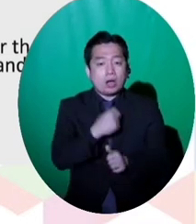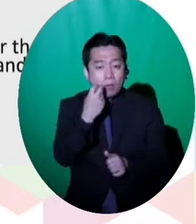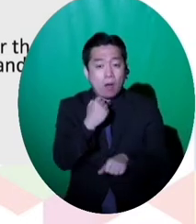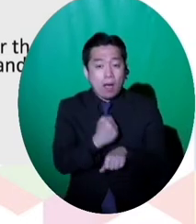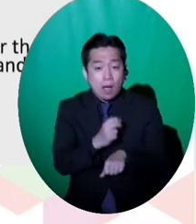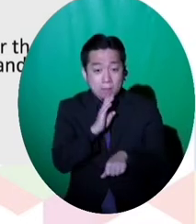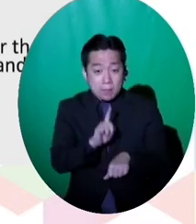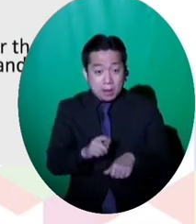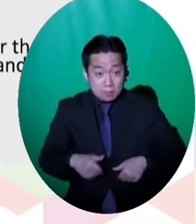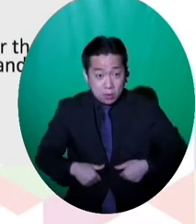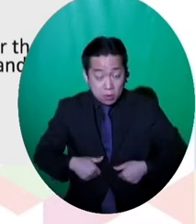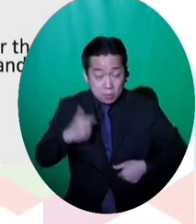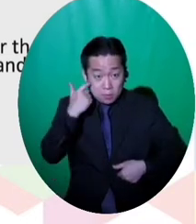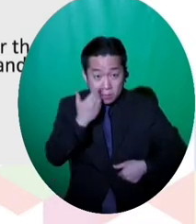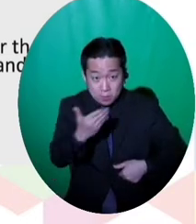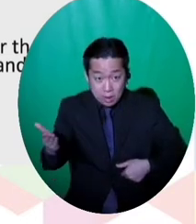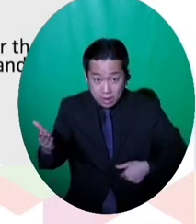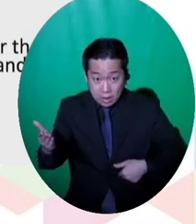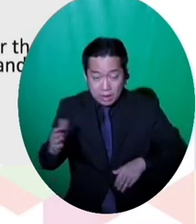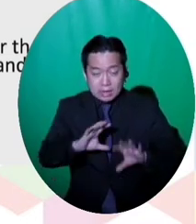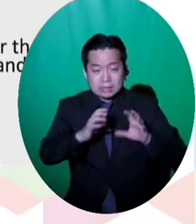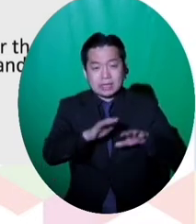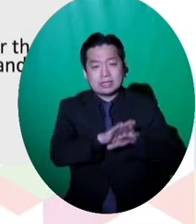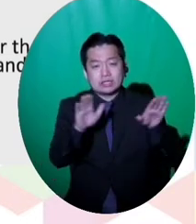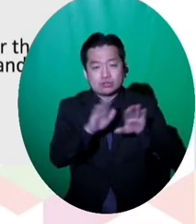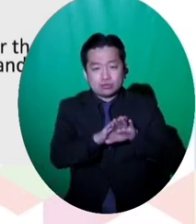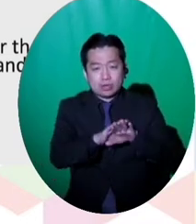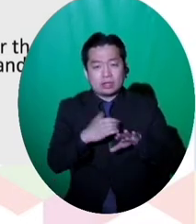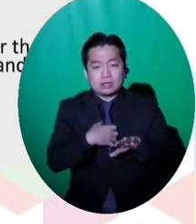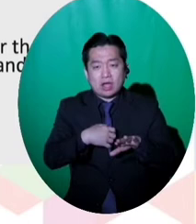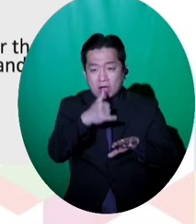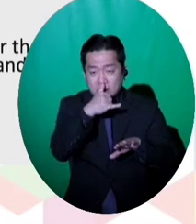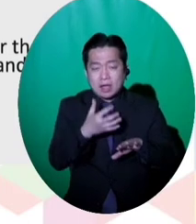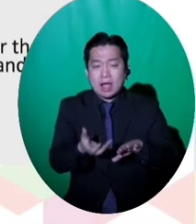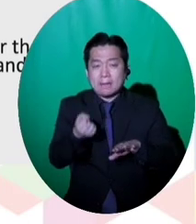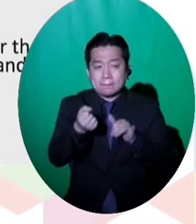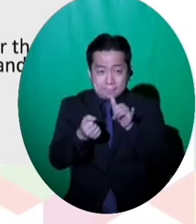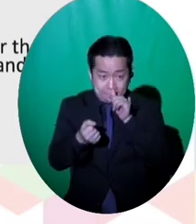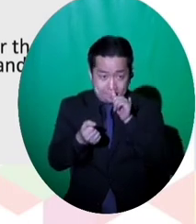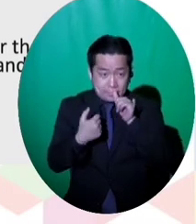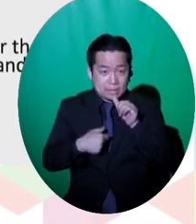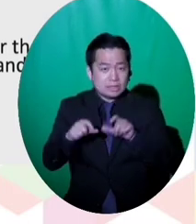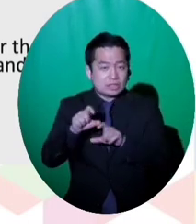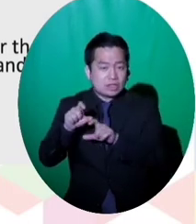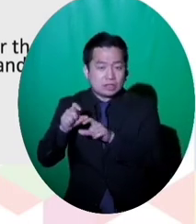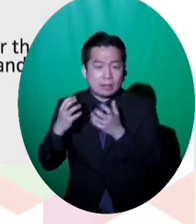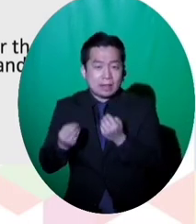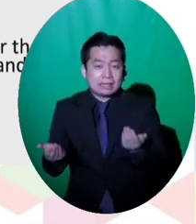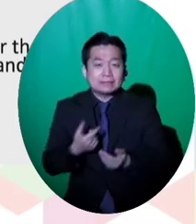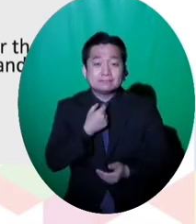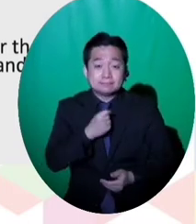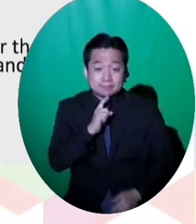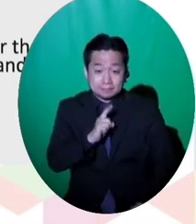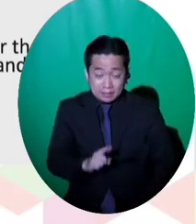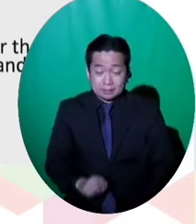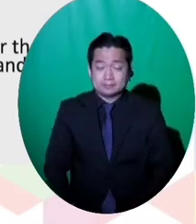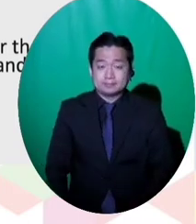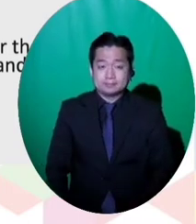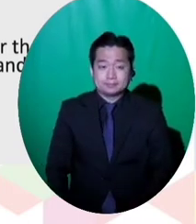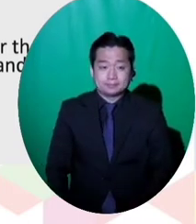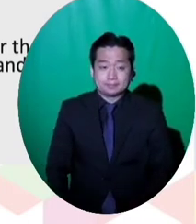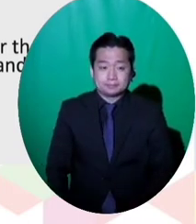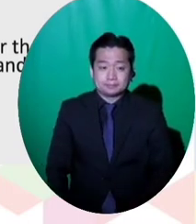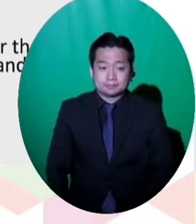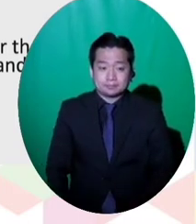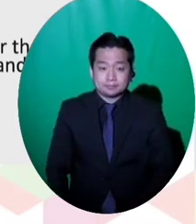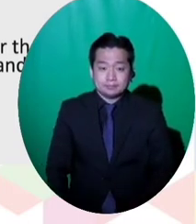global climate and want to do more to try to do something about it. But if you listen to political debates in the United States, especially, I